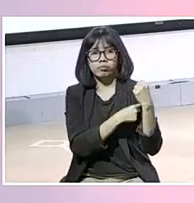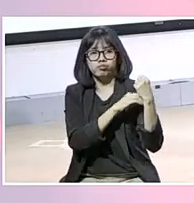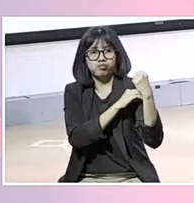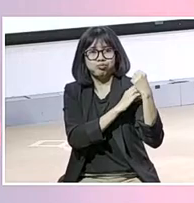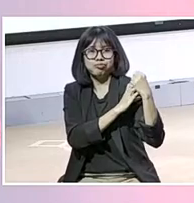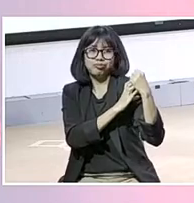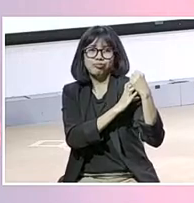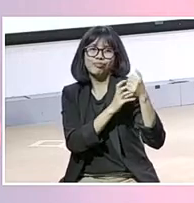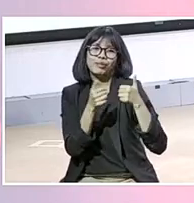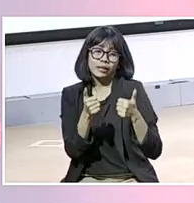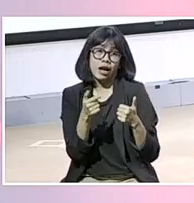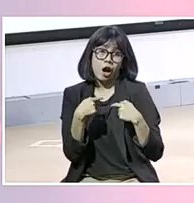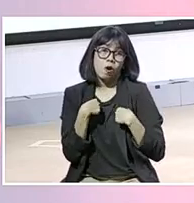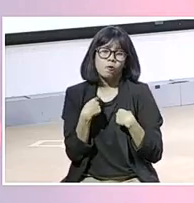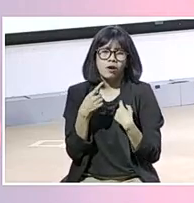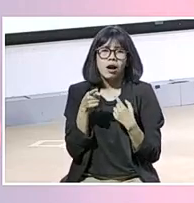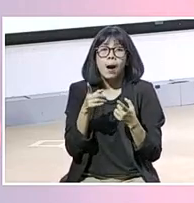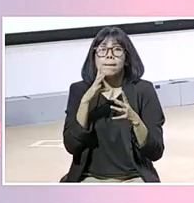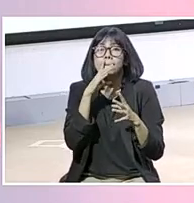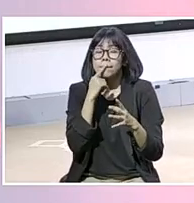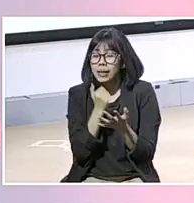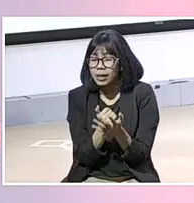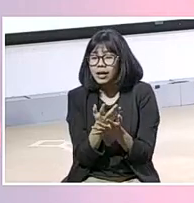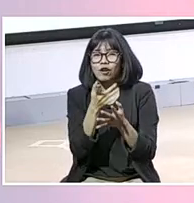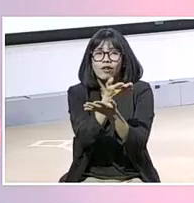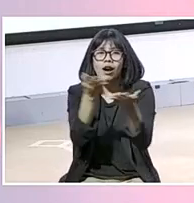So I think if you really focus on like